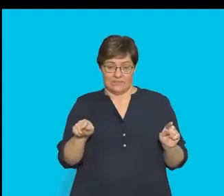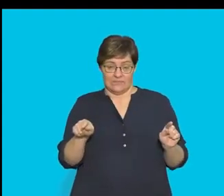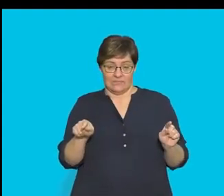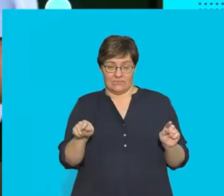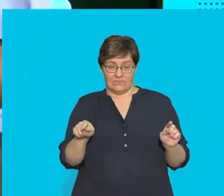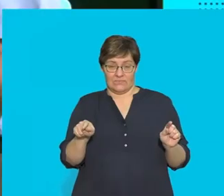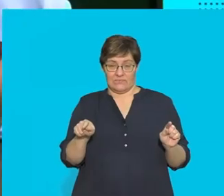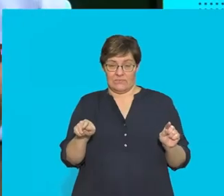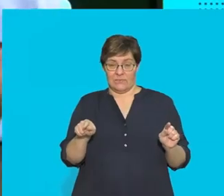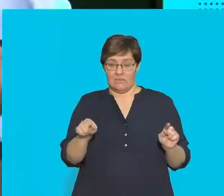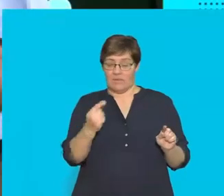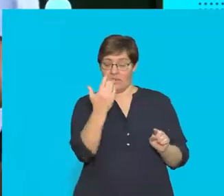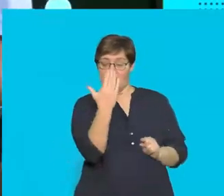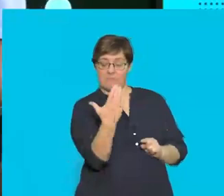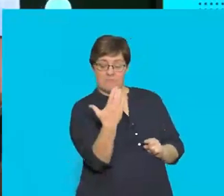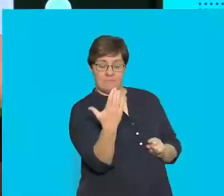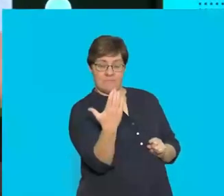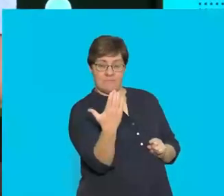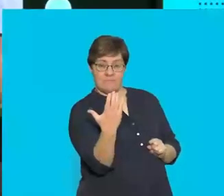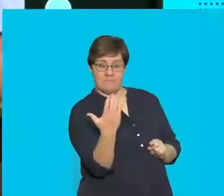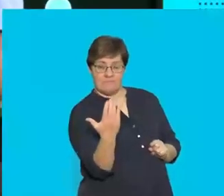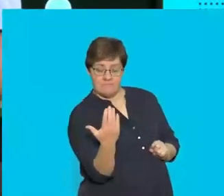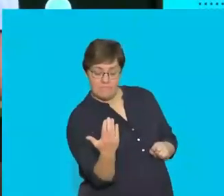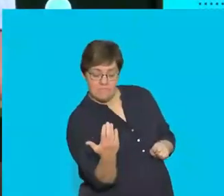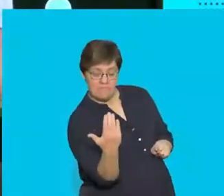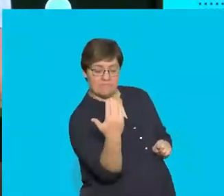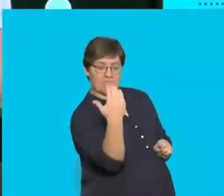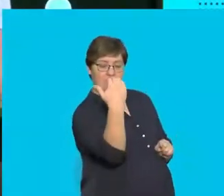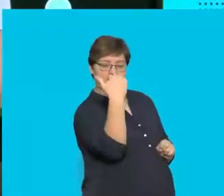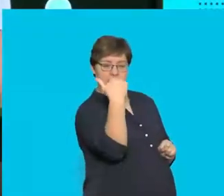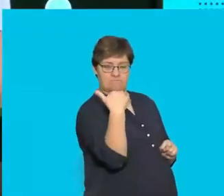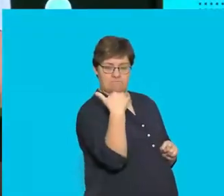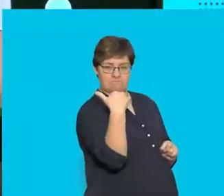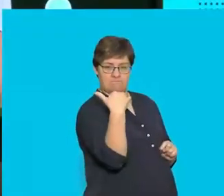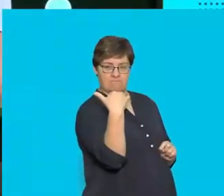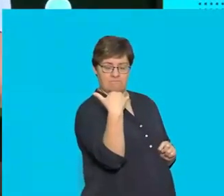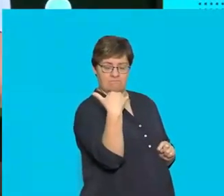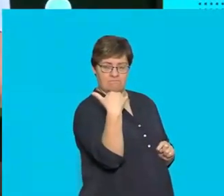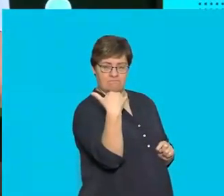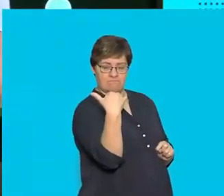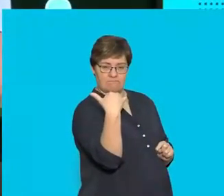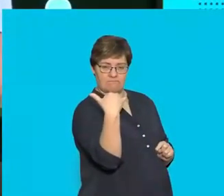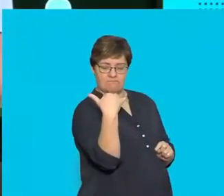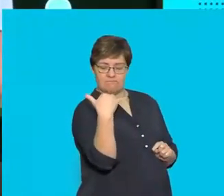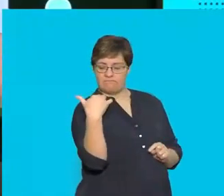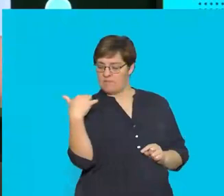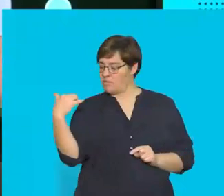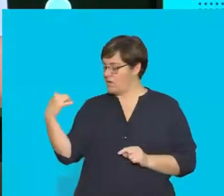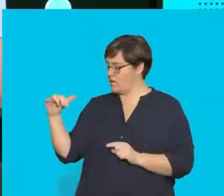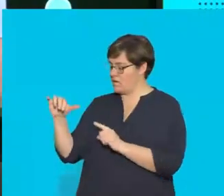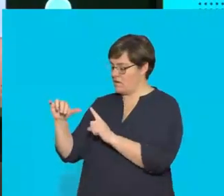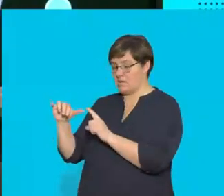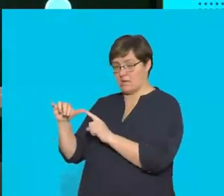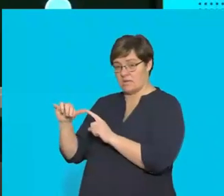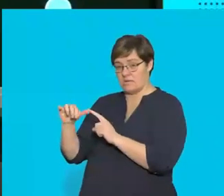our thumb in direction of the current, we recognize the magnetic field would be coming out at the